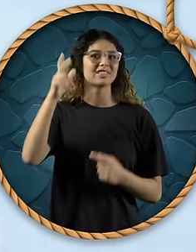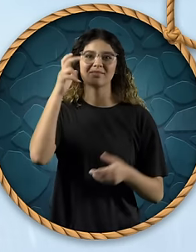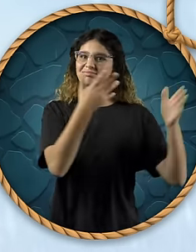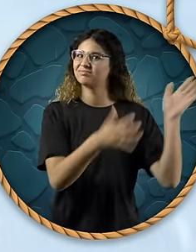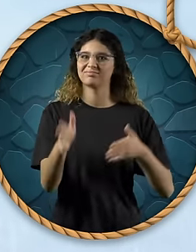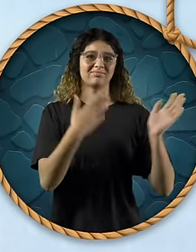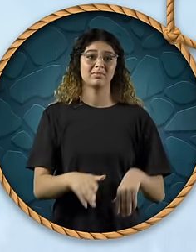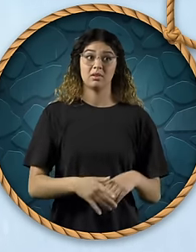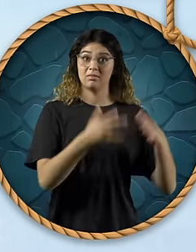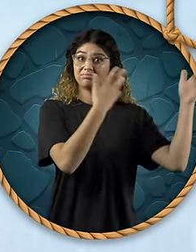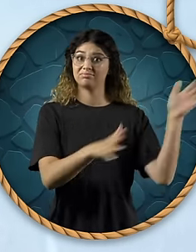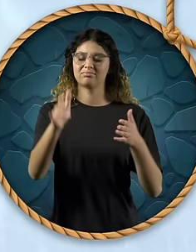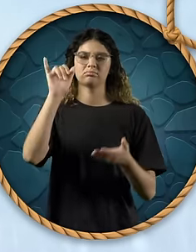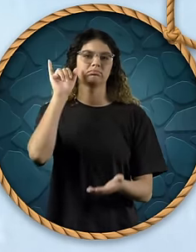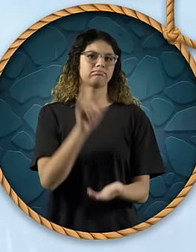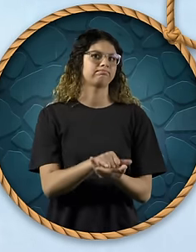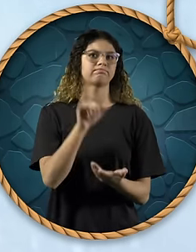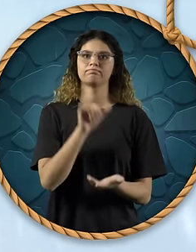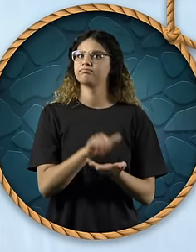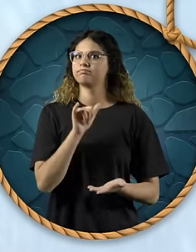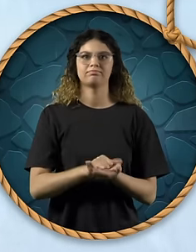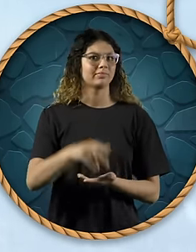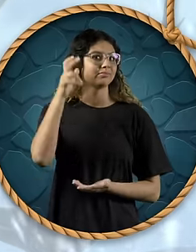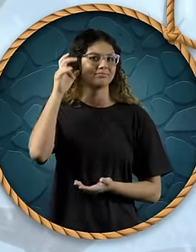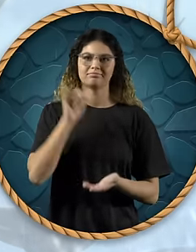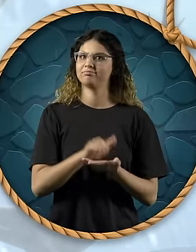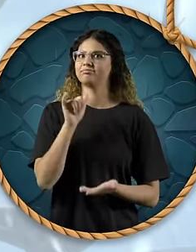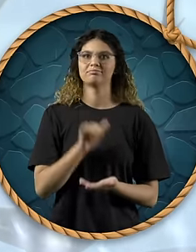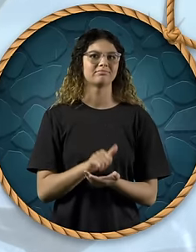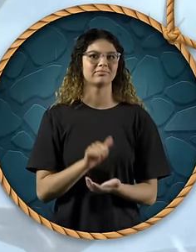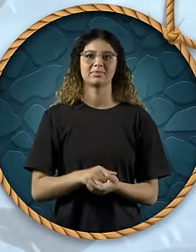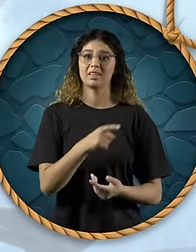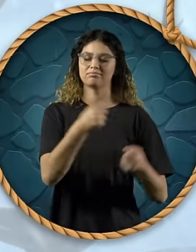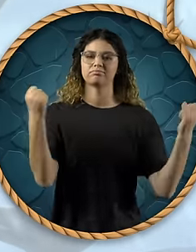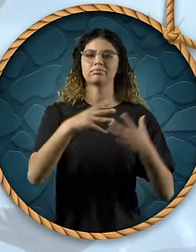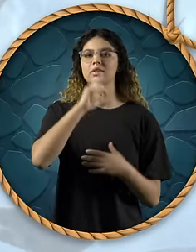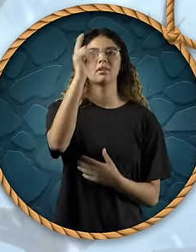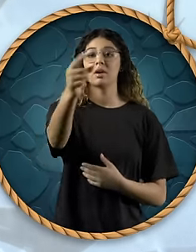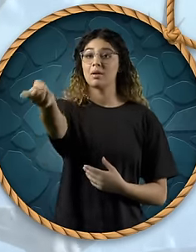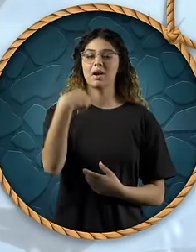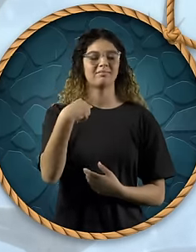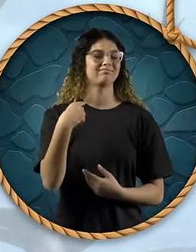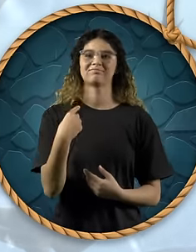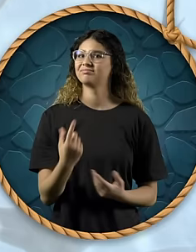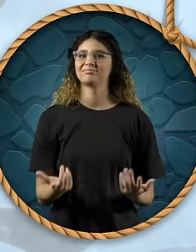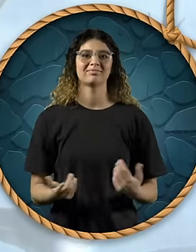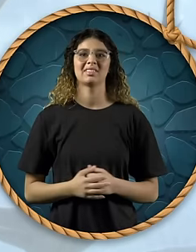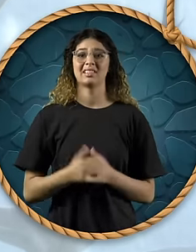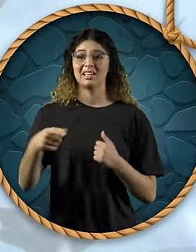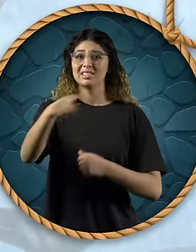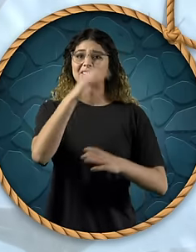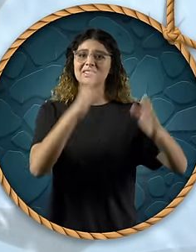Over the wind. The howling wind made it impossible for the frightened parasaurs to hear the call to come home, and